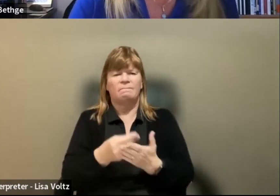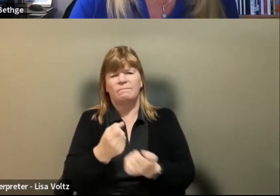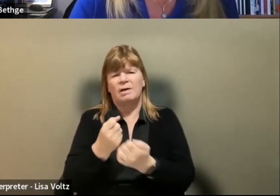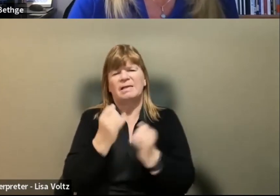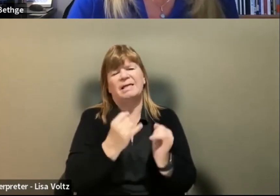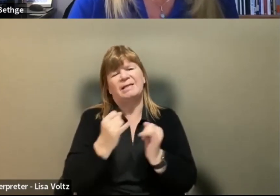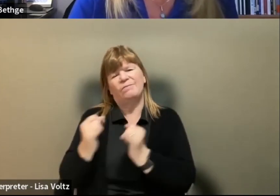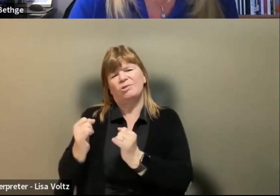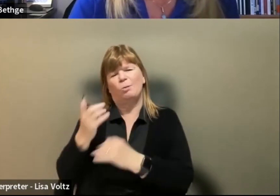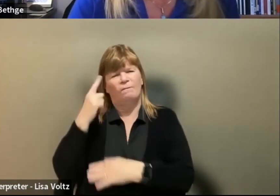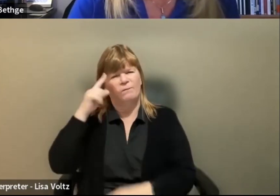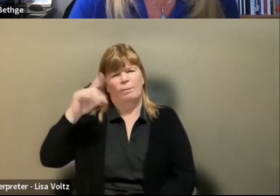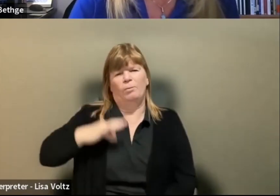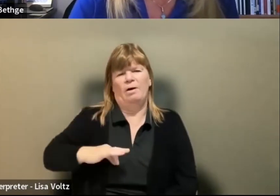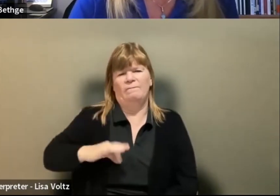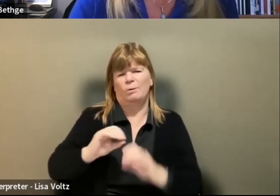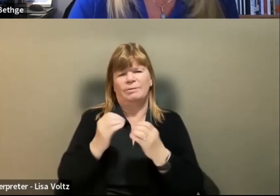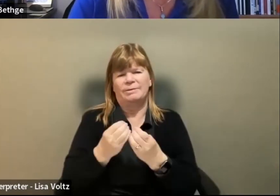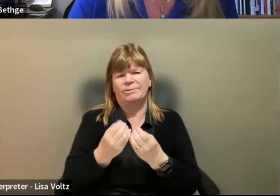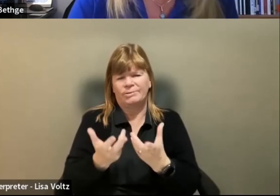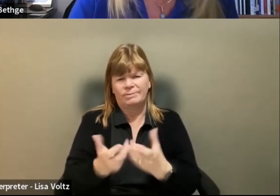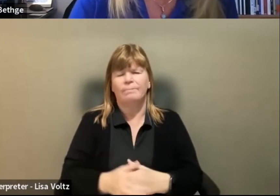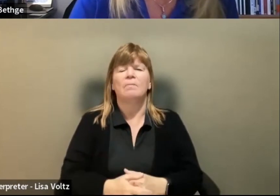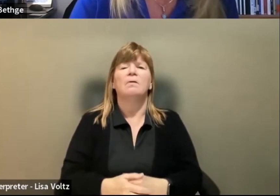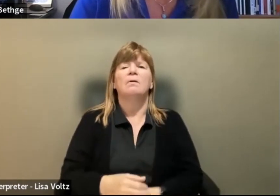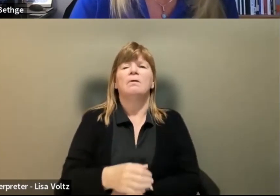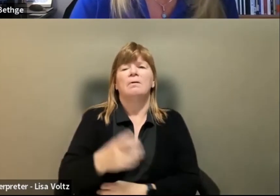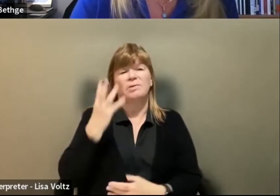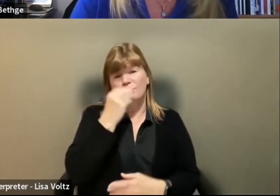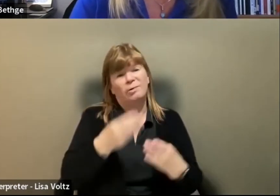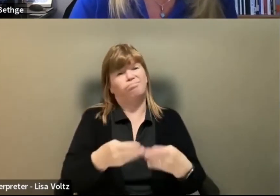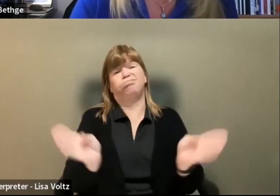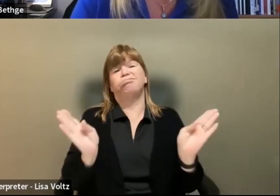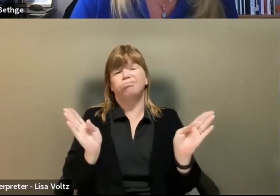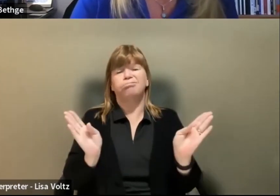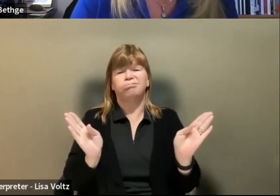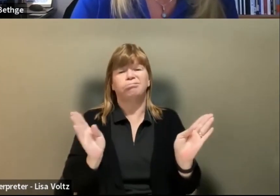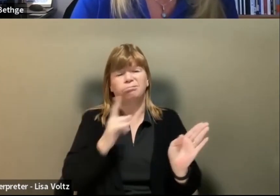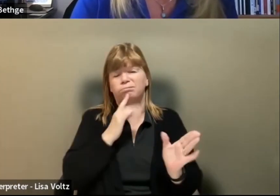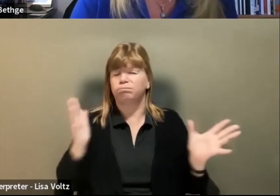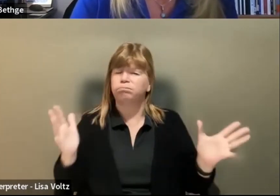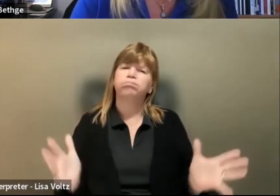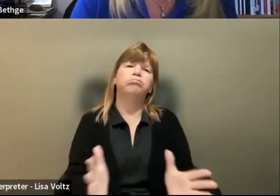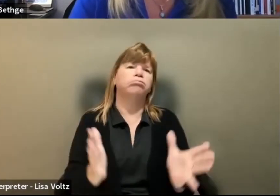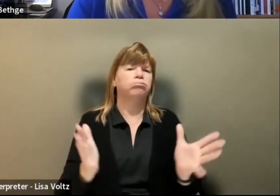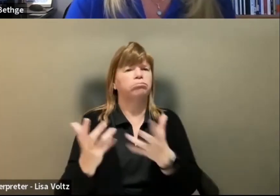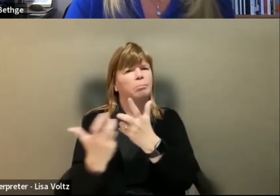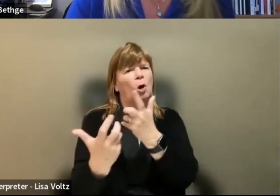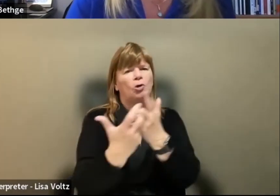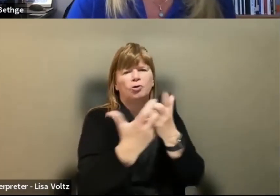or for-profit organizations. So it's wide open, and we strongly encourage partnerships